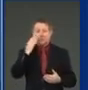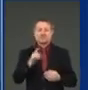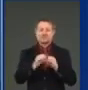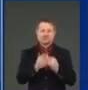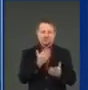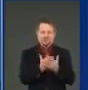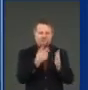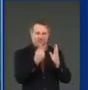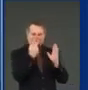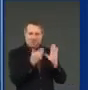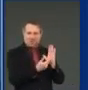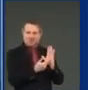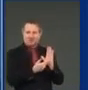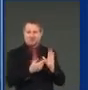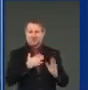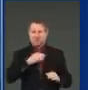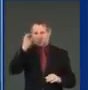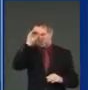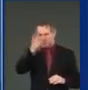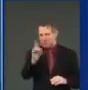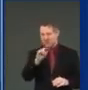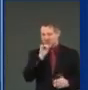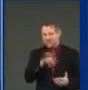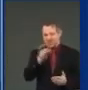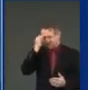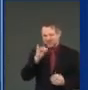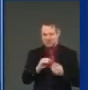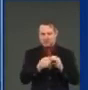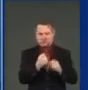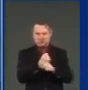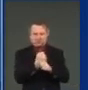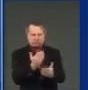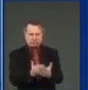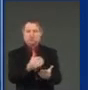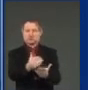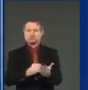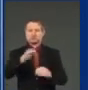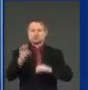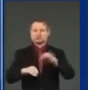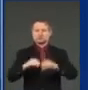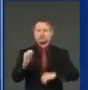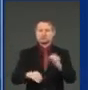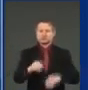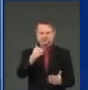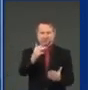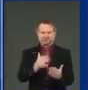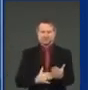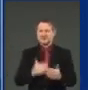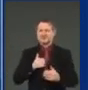it. It's in the data. And it is, otherwise it's inexplicable. Just look at that list. Transit workers are